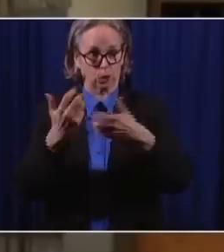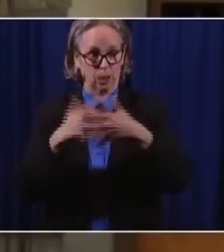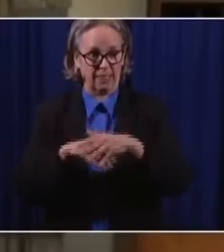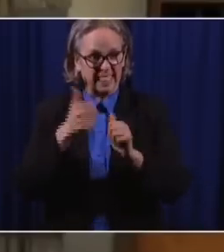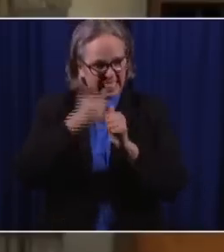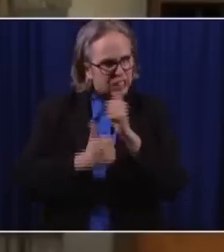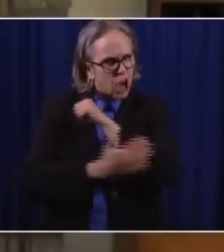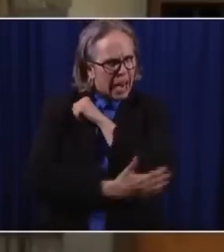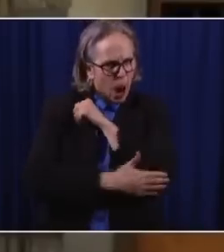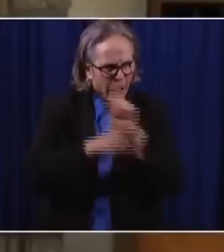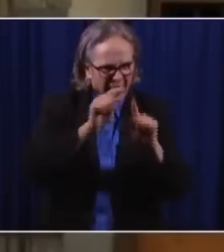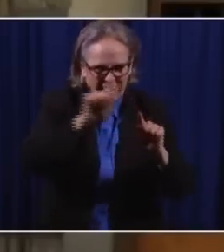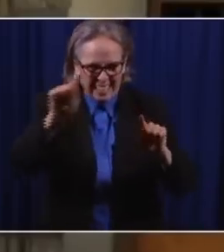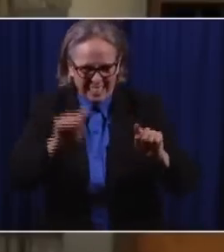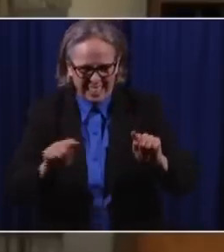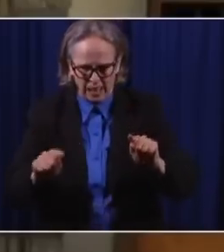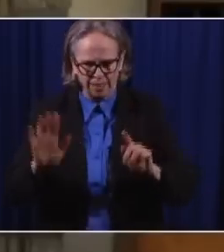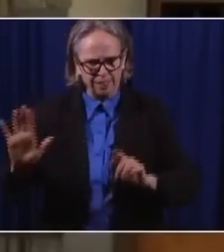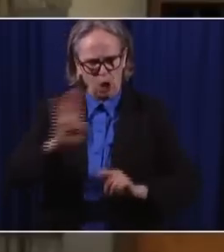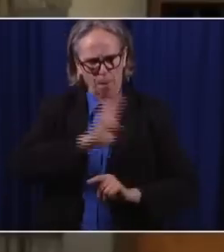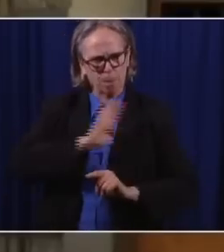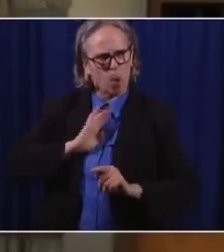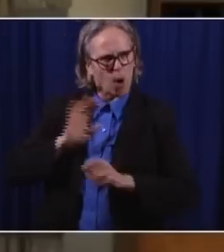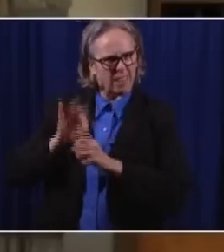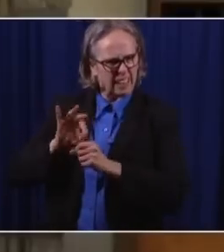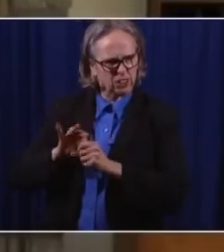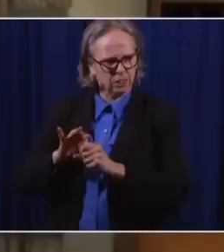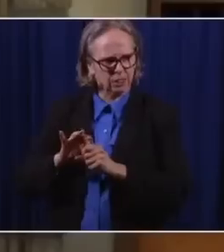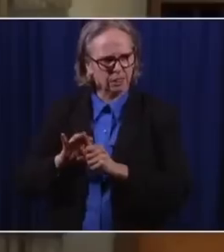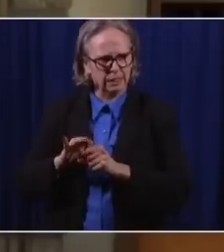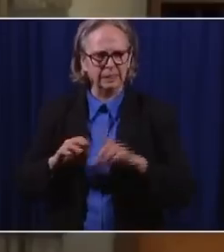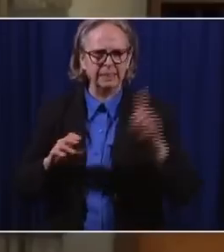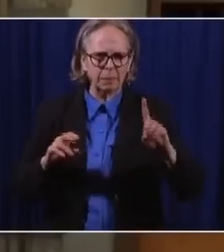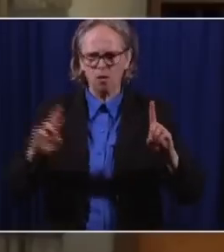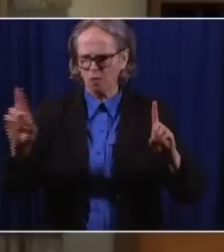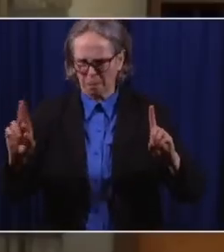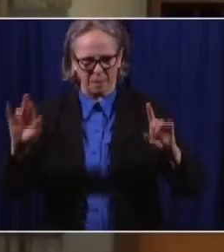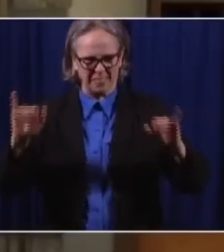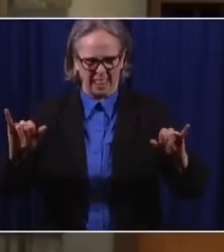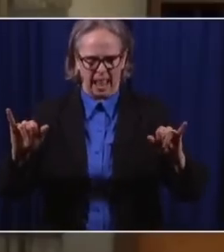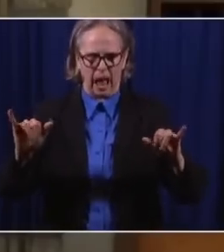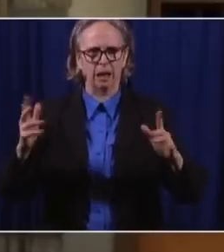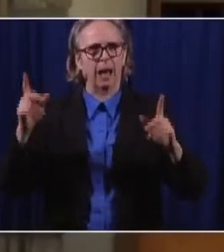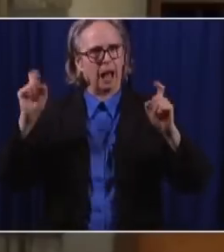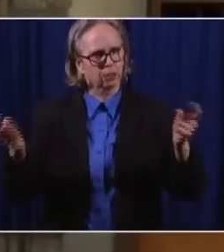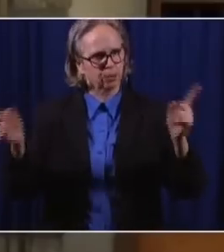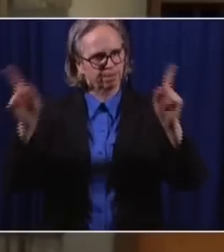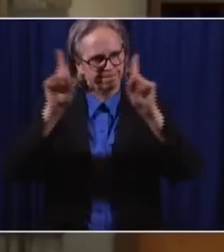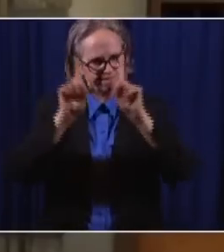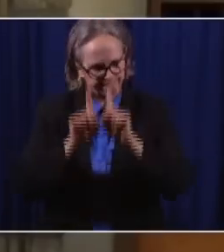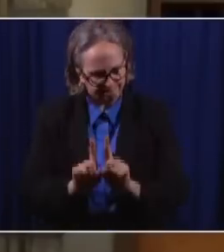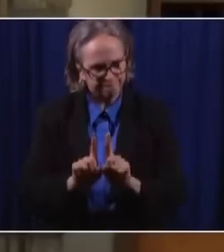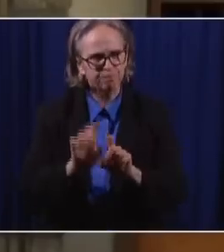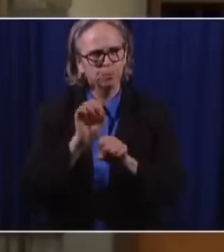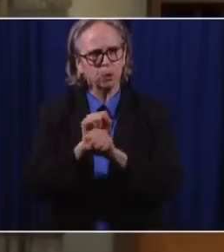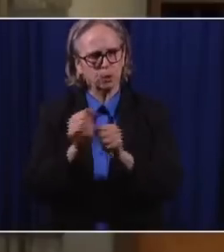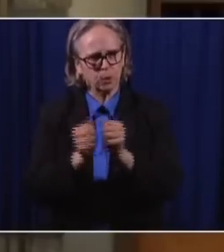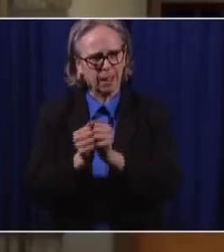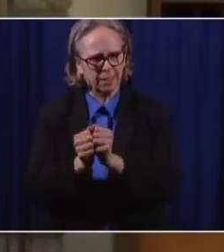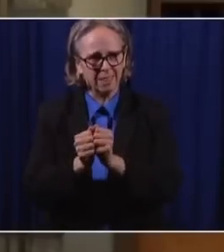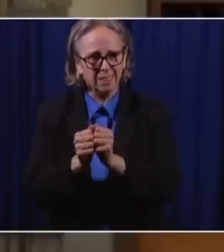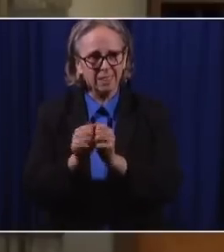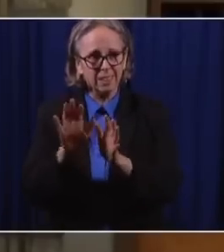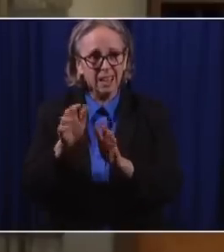of elections, Democrats and Republicans, and then it's done down at the precinct level. So to every person who worked the